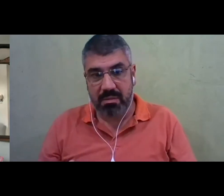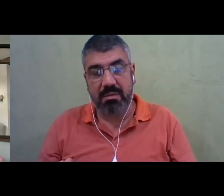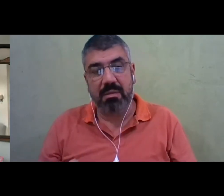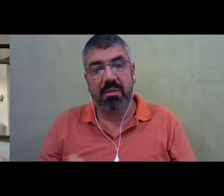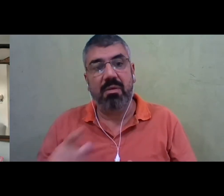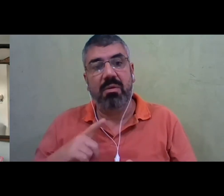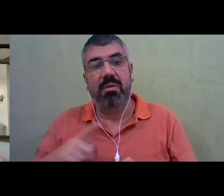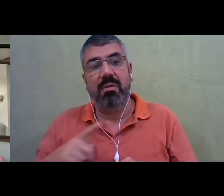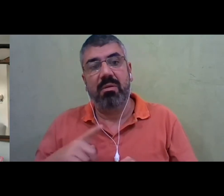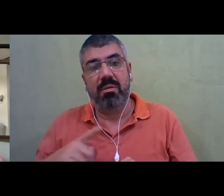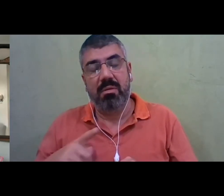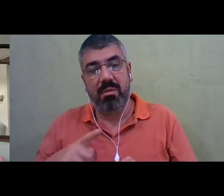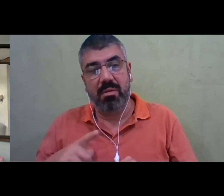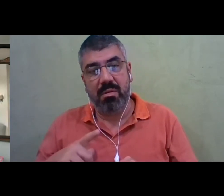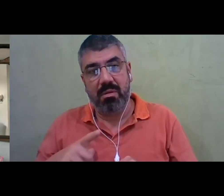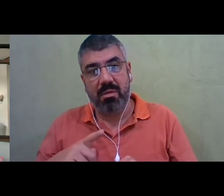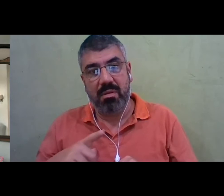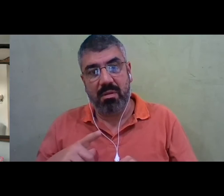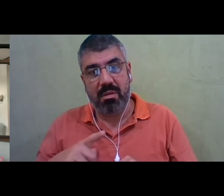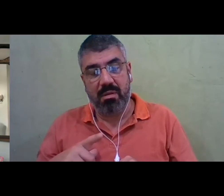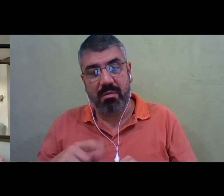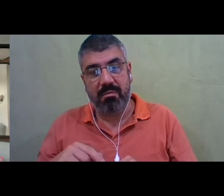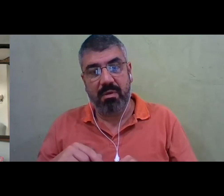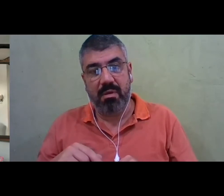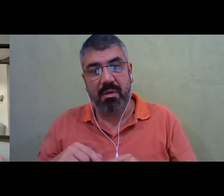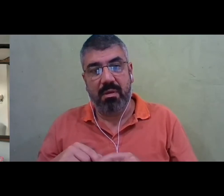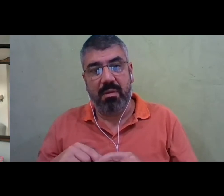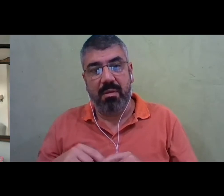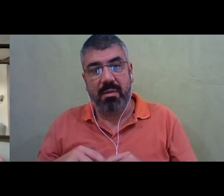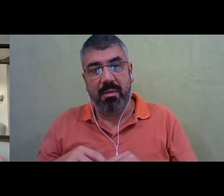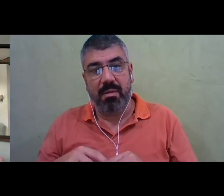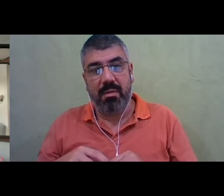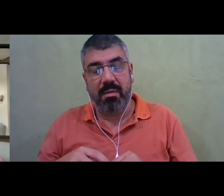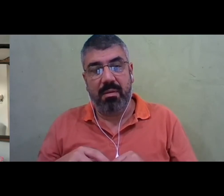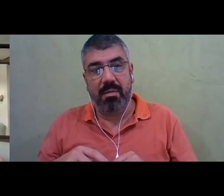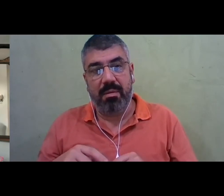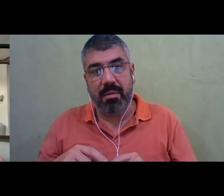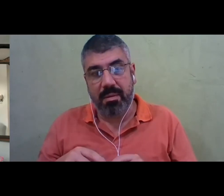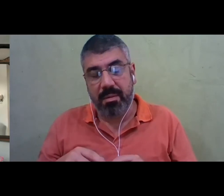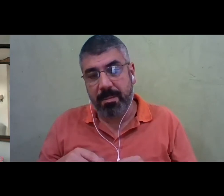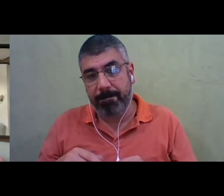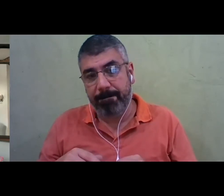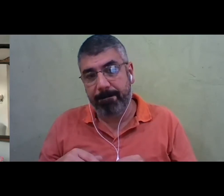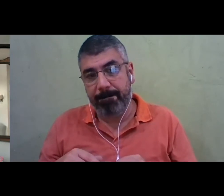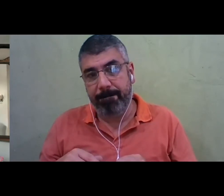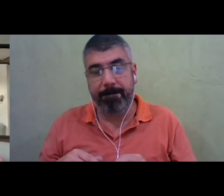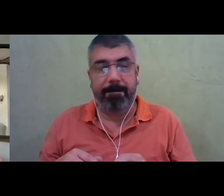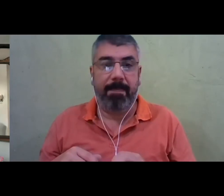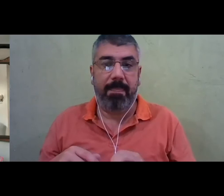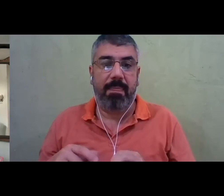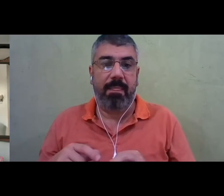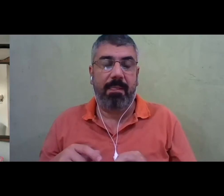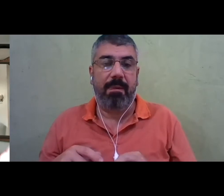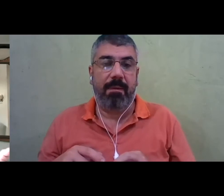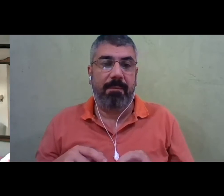century. It's from 1915, when America intervened in the First World War,